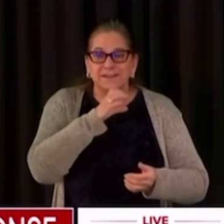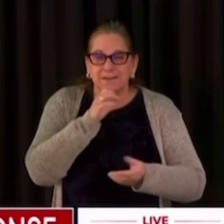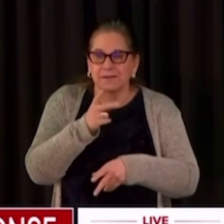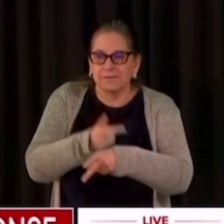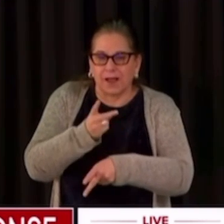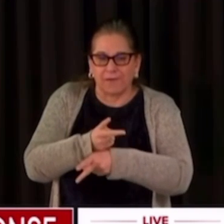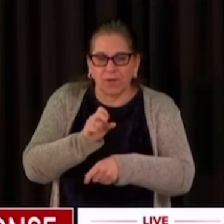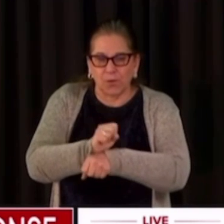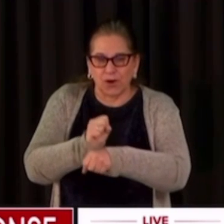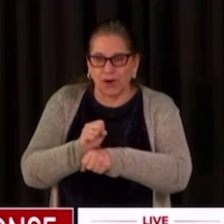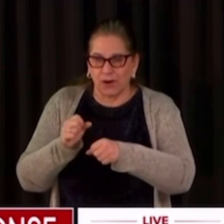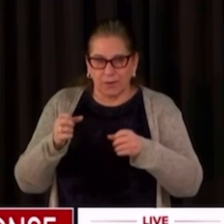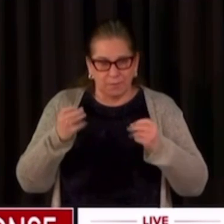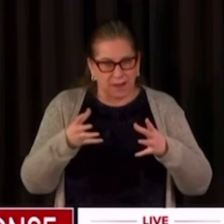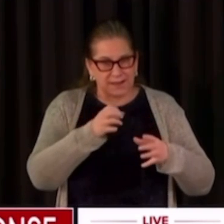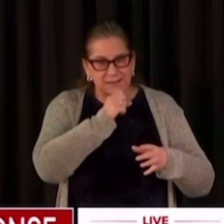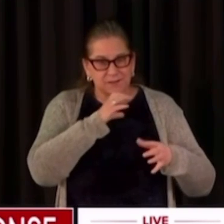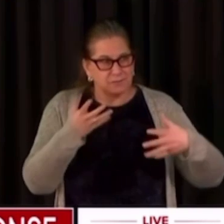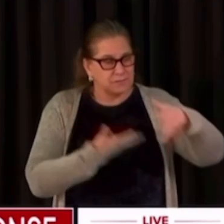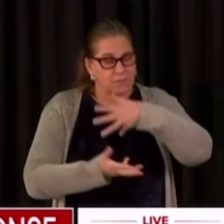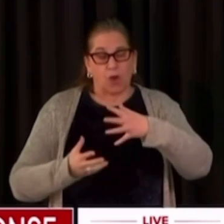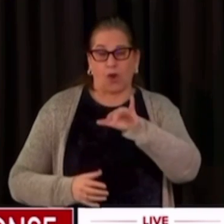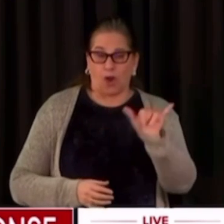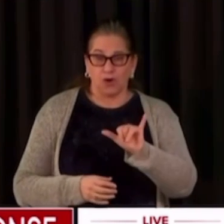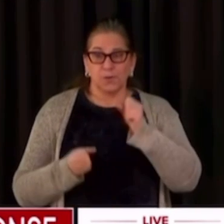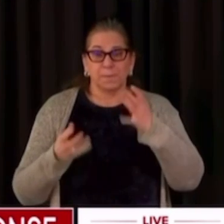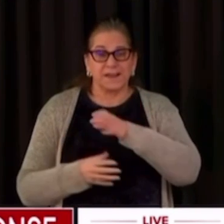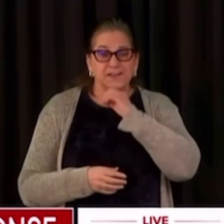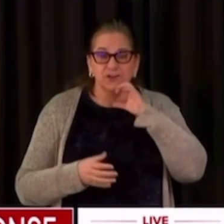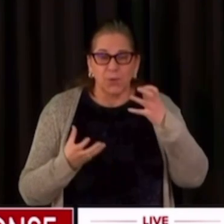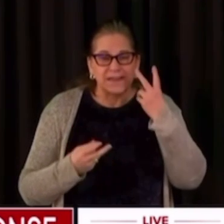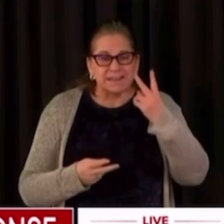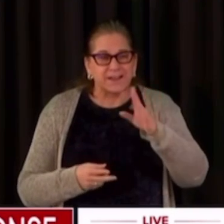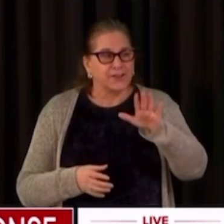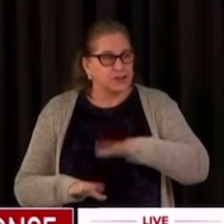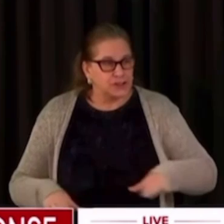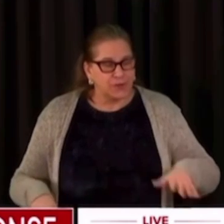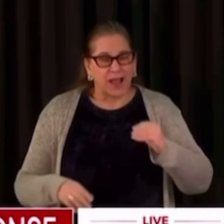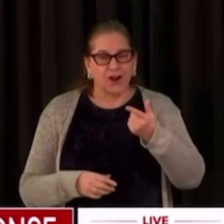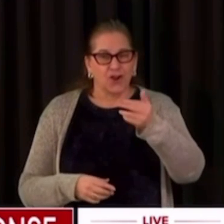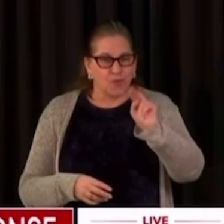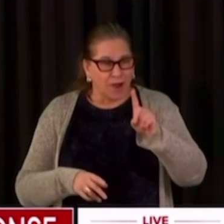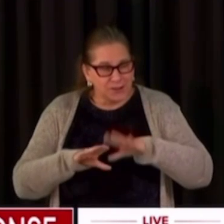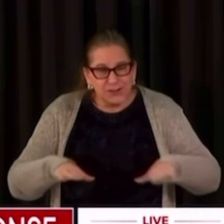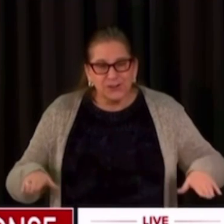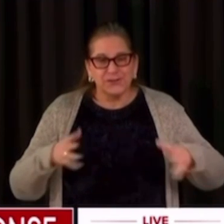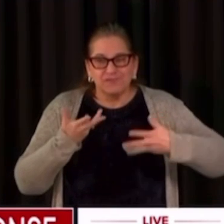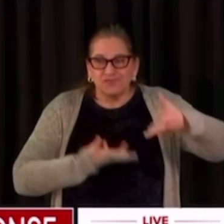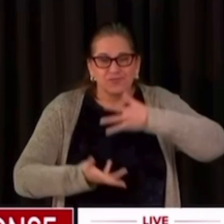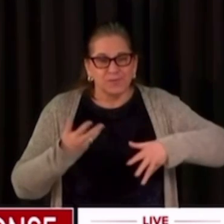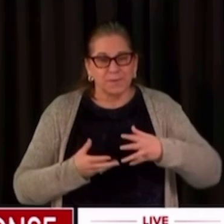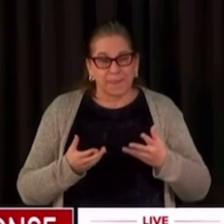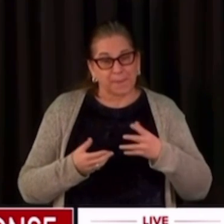We have seniors who are living in congregate care facilities. So our senior social influencers